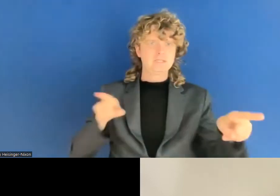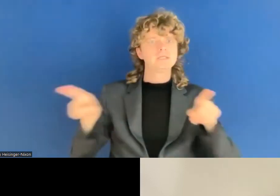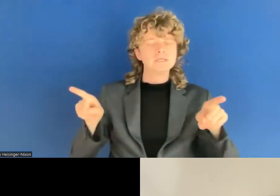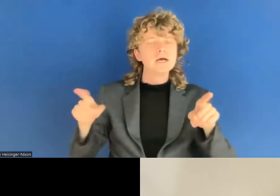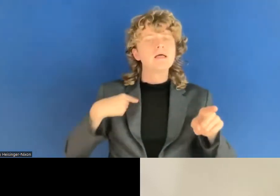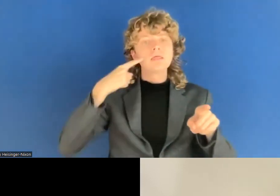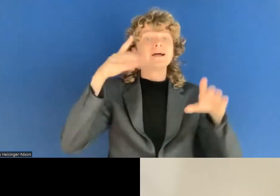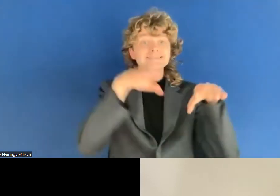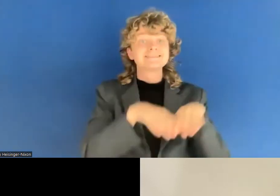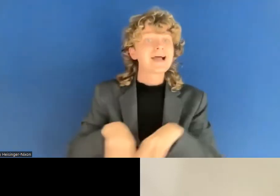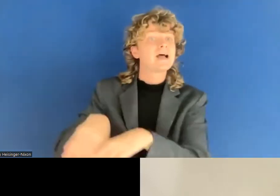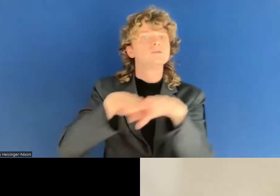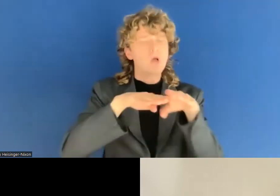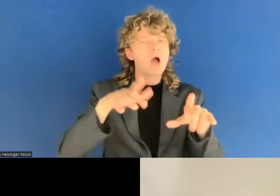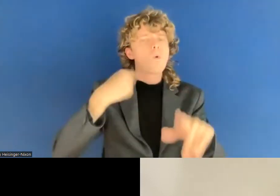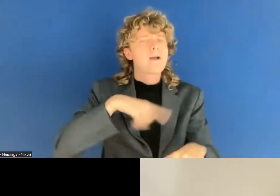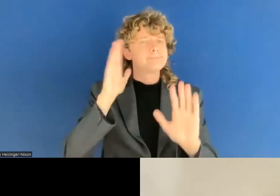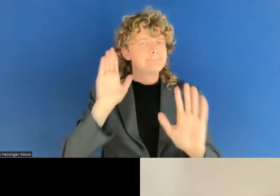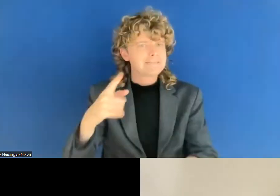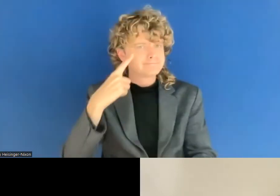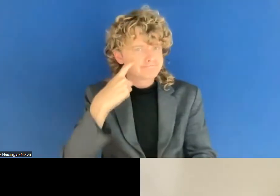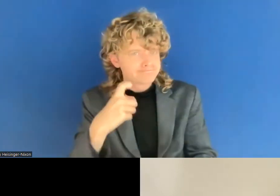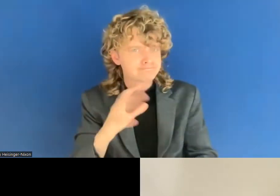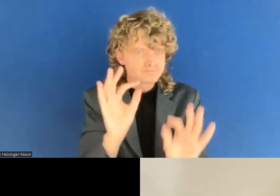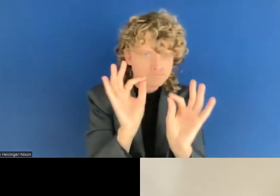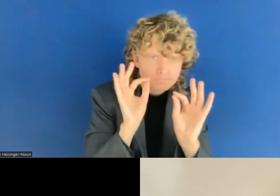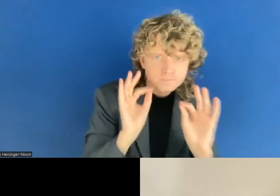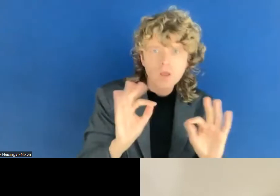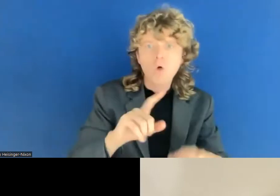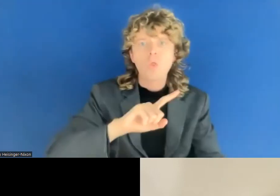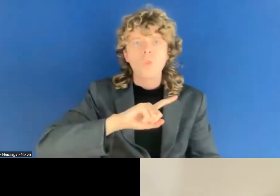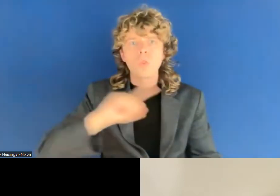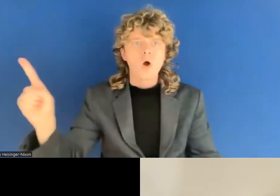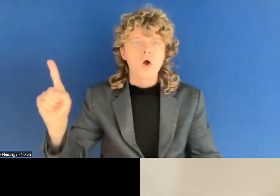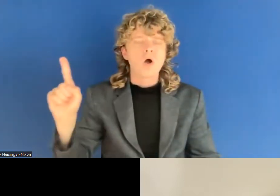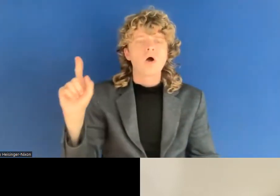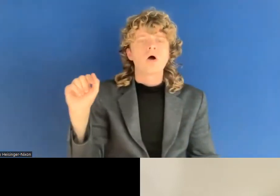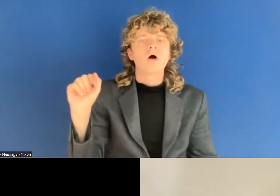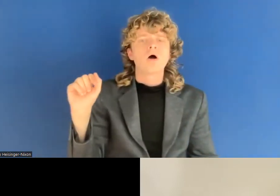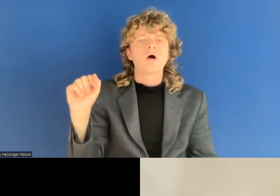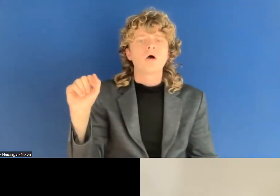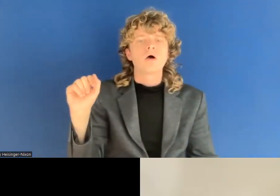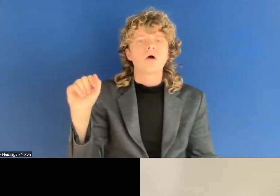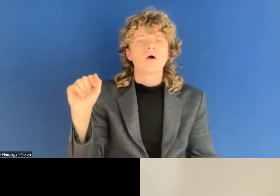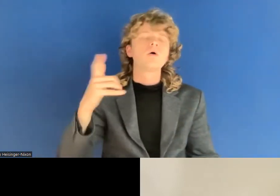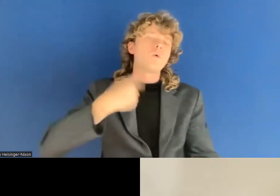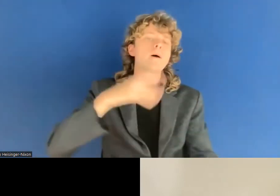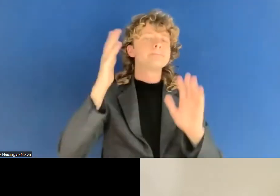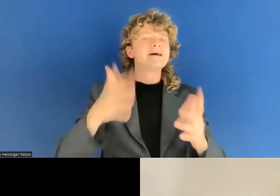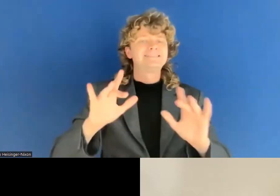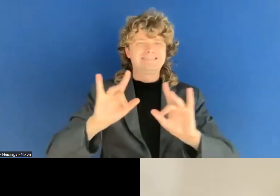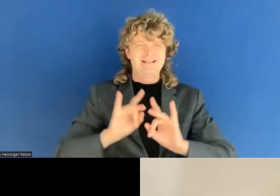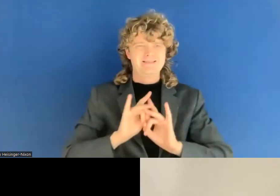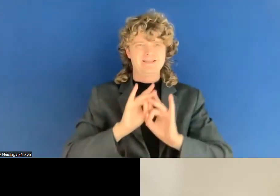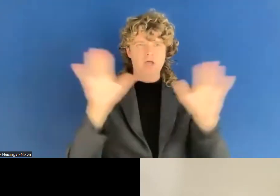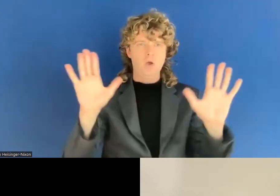maybe need to be very careful on and to be clear on what is in addition to WCAG